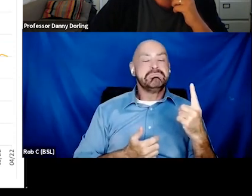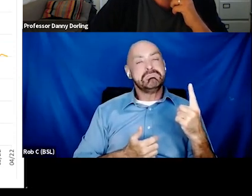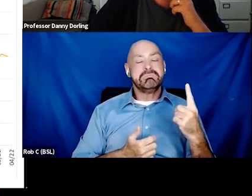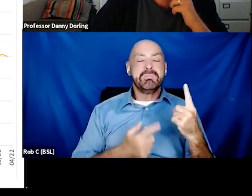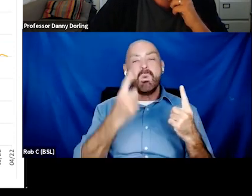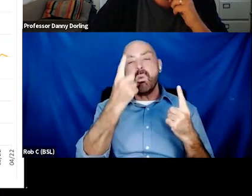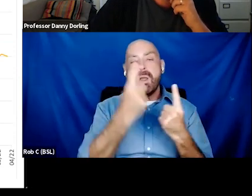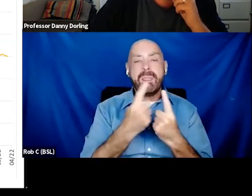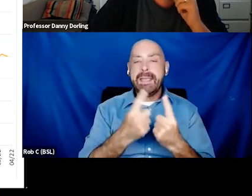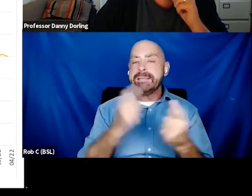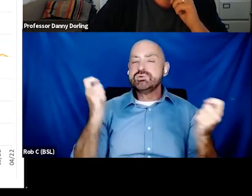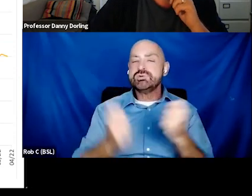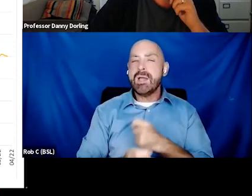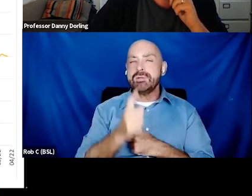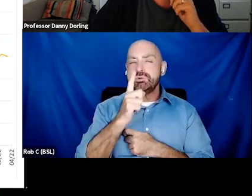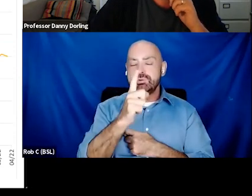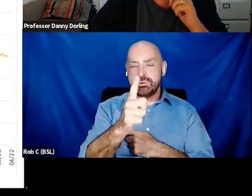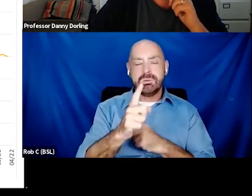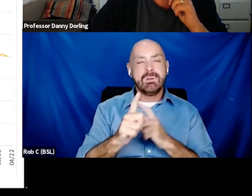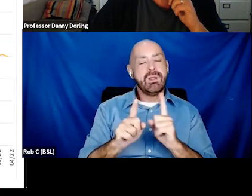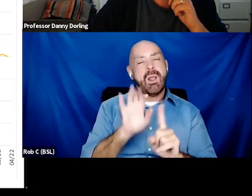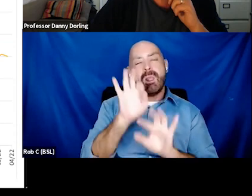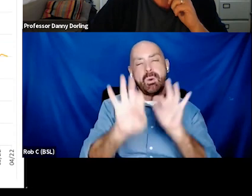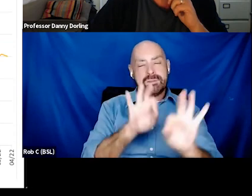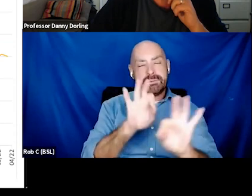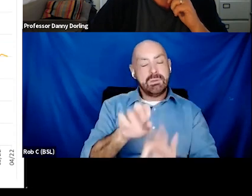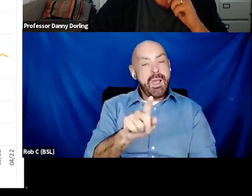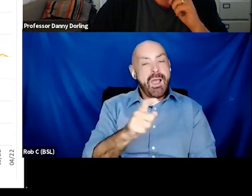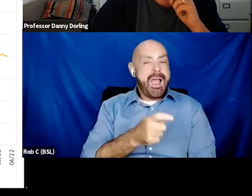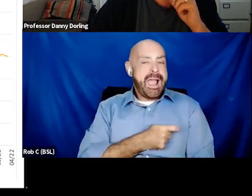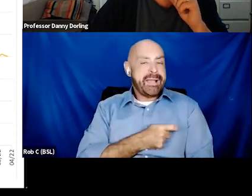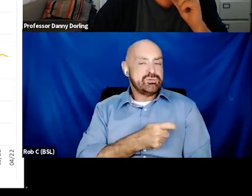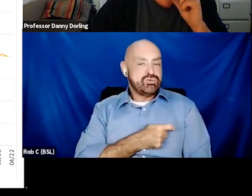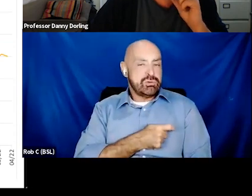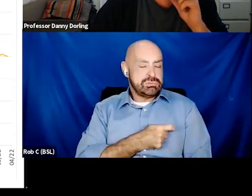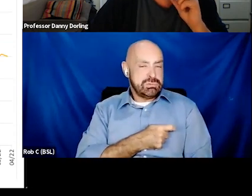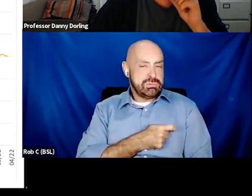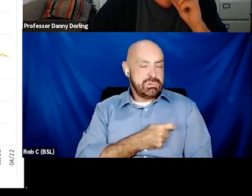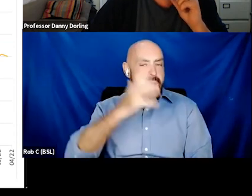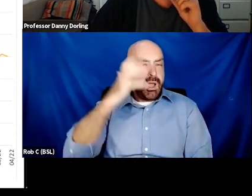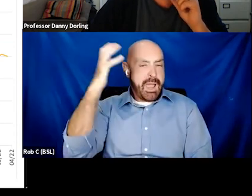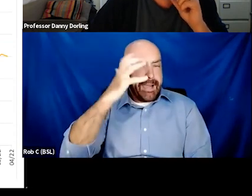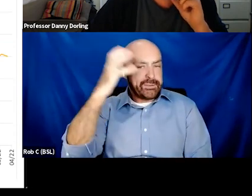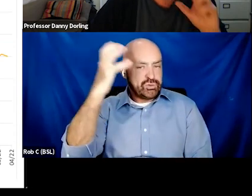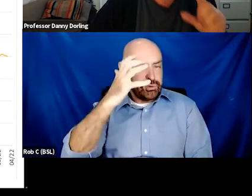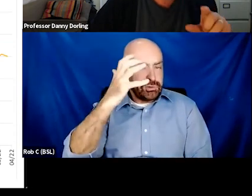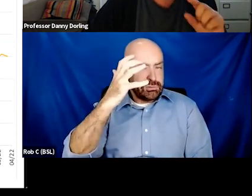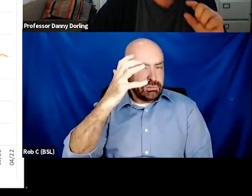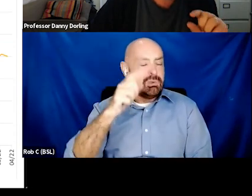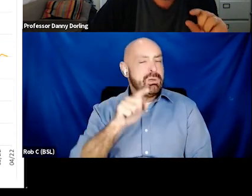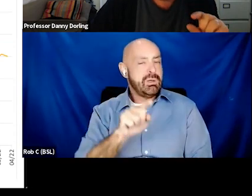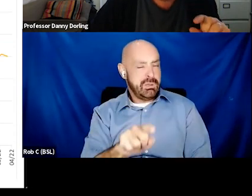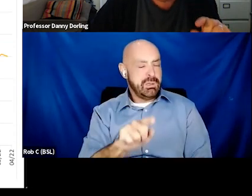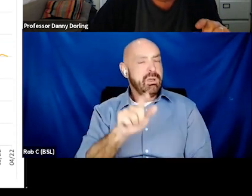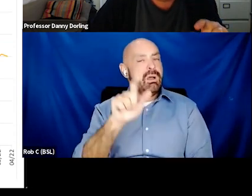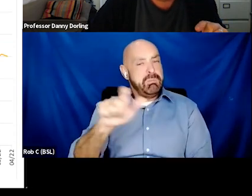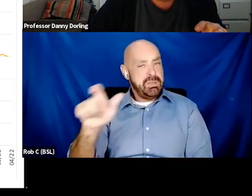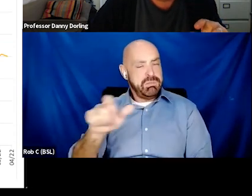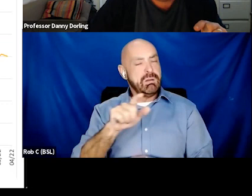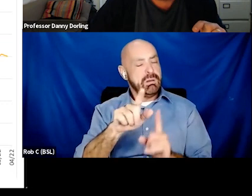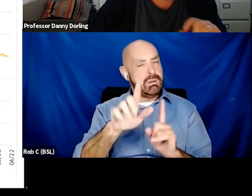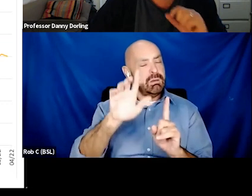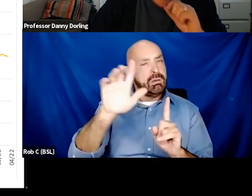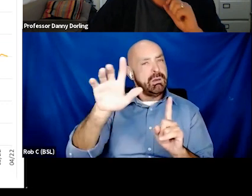change was the questions about how anxious you are. And people reported levels